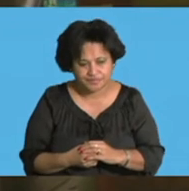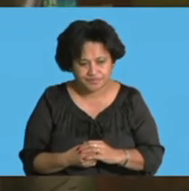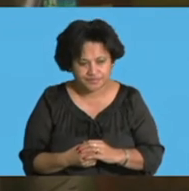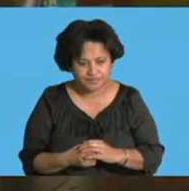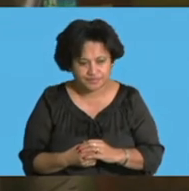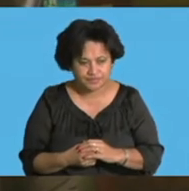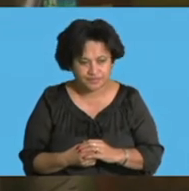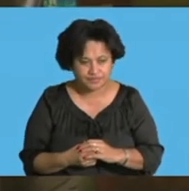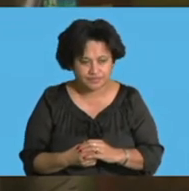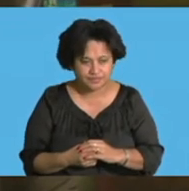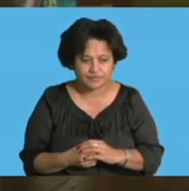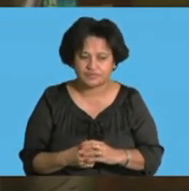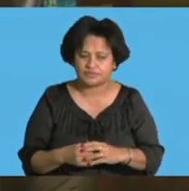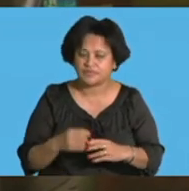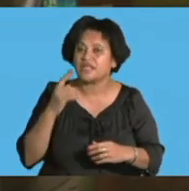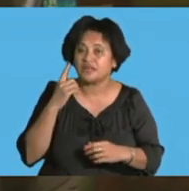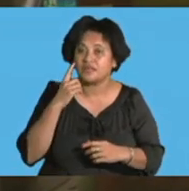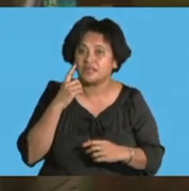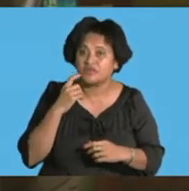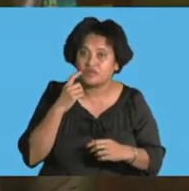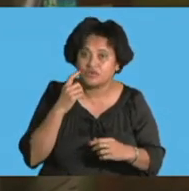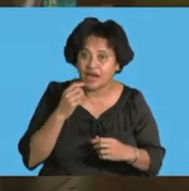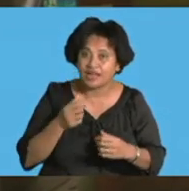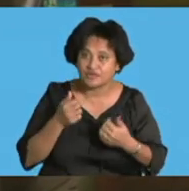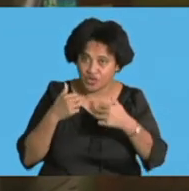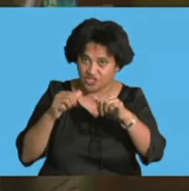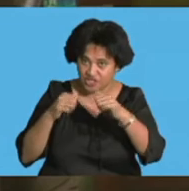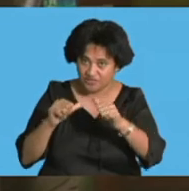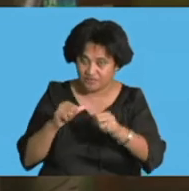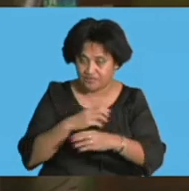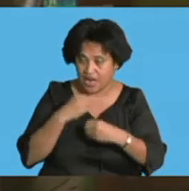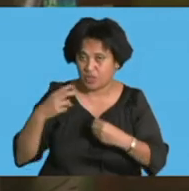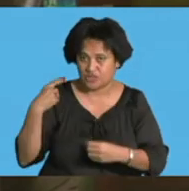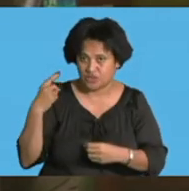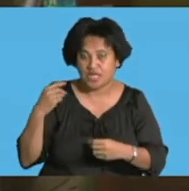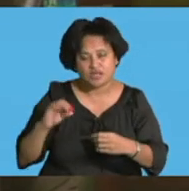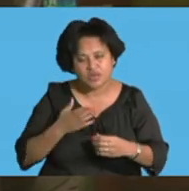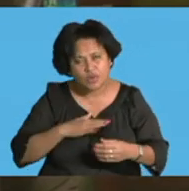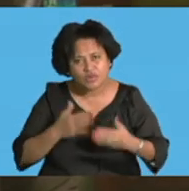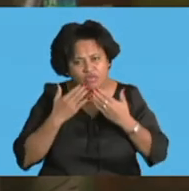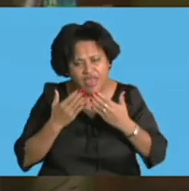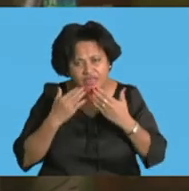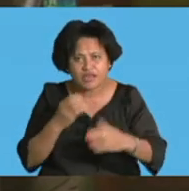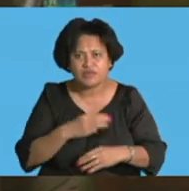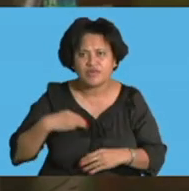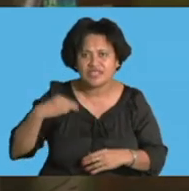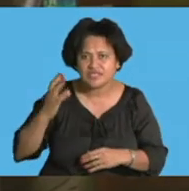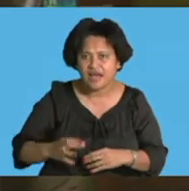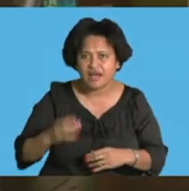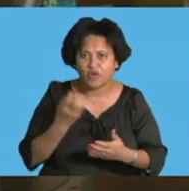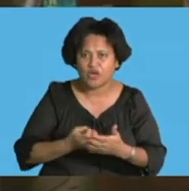obligations to this nation. Mr. Speaker, I thank the Ministry of Economy and his entire team, entire budget